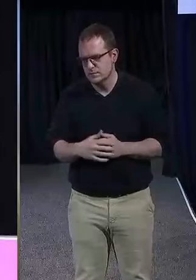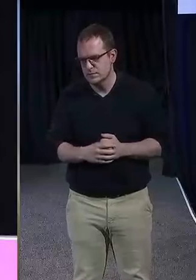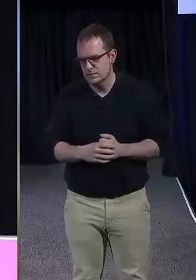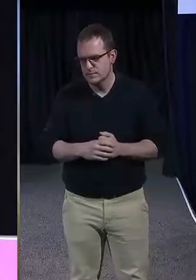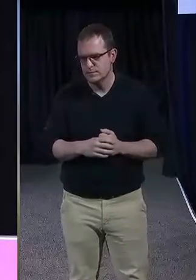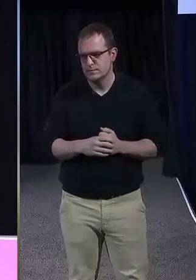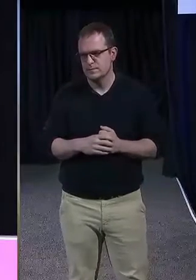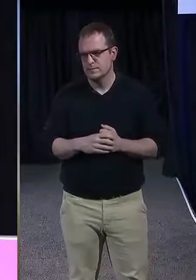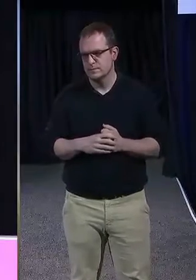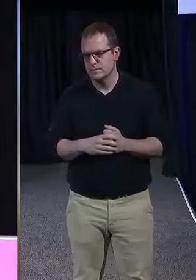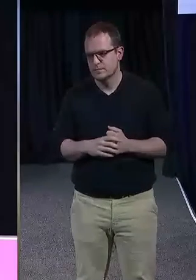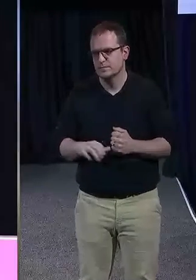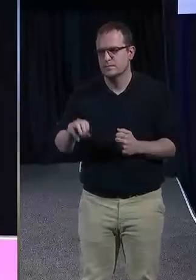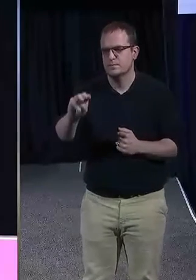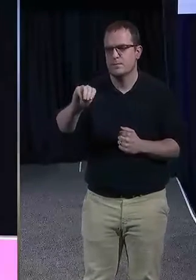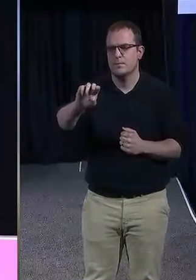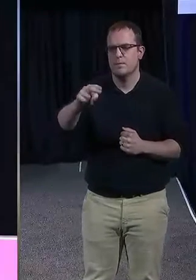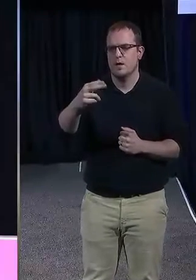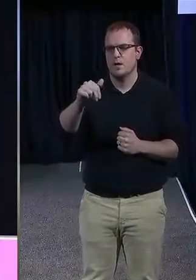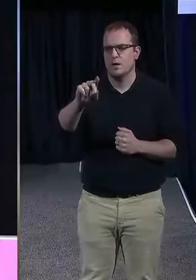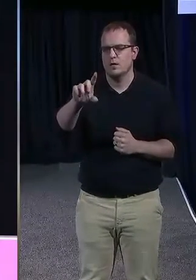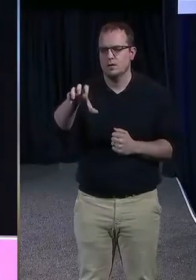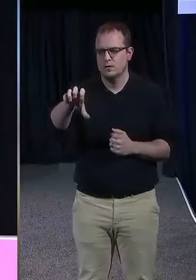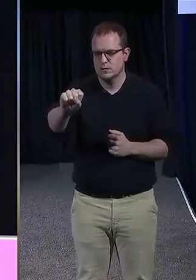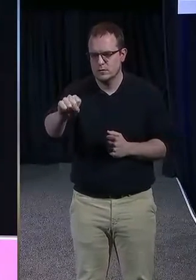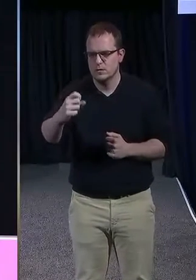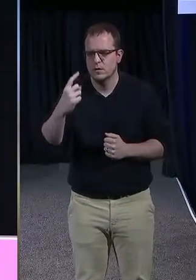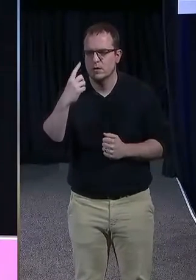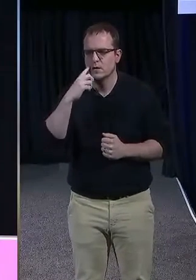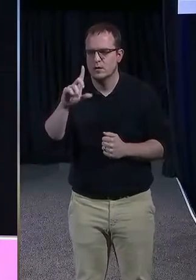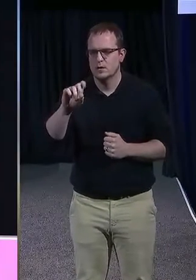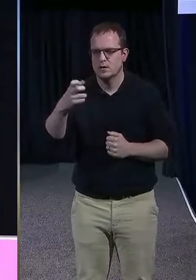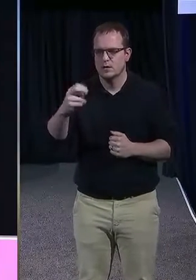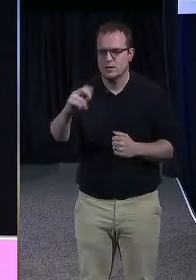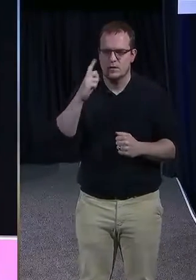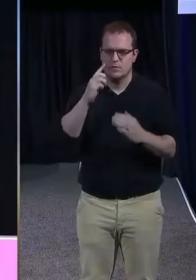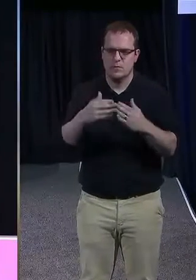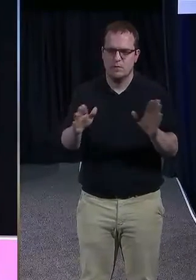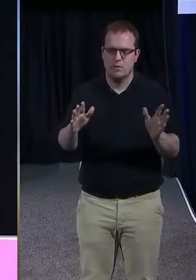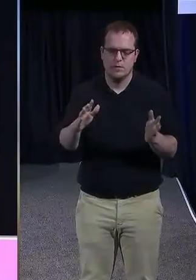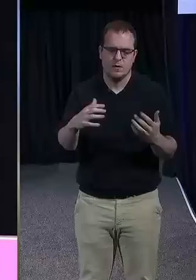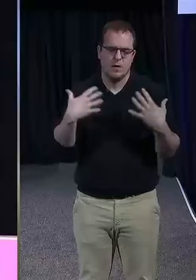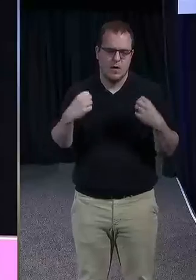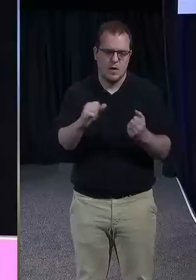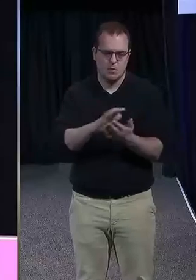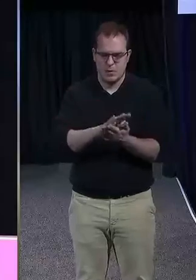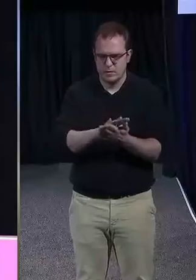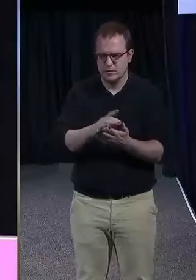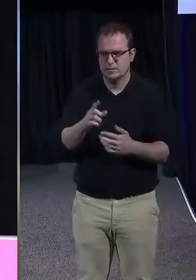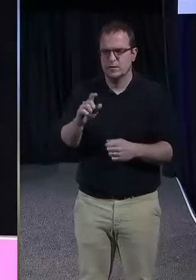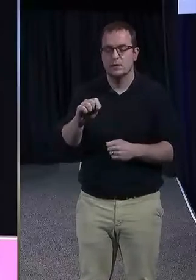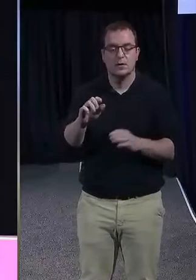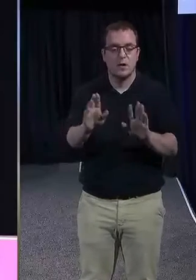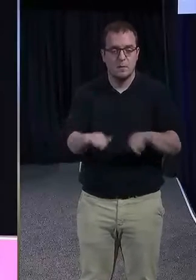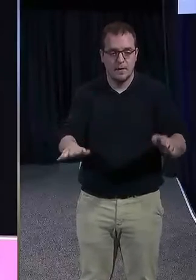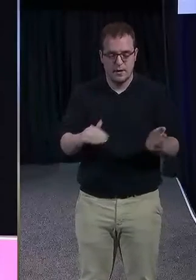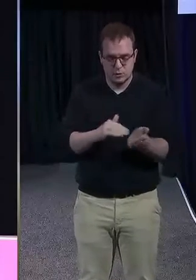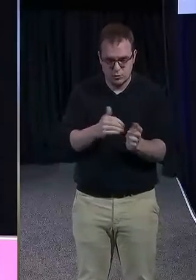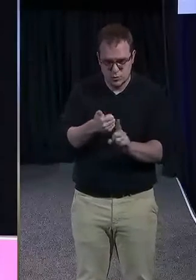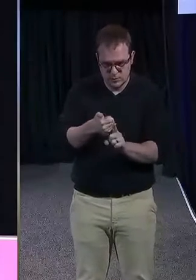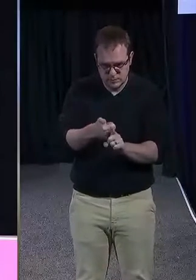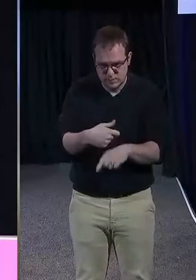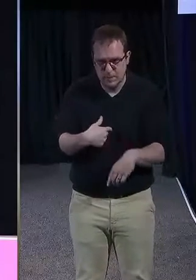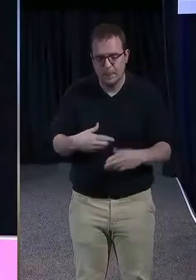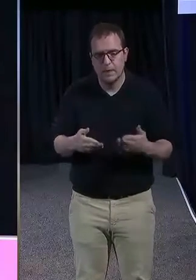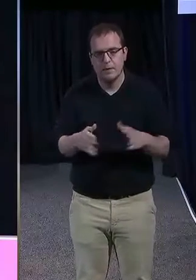Ayman El-Mohamdes, who's Dean of CUNY Graduate School of Public Health and Health Policy, a pediatrician, a